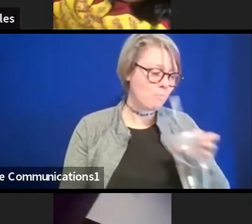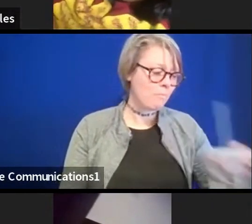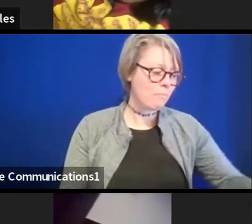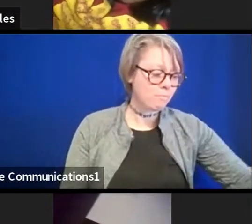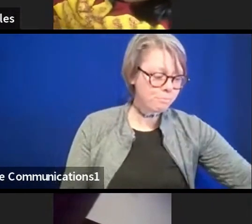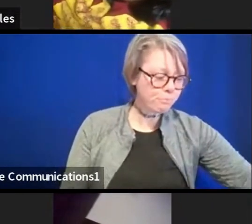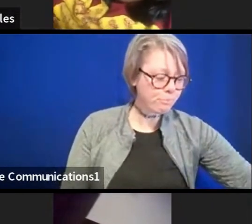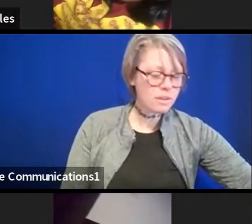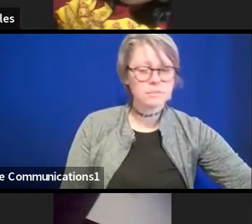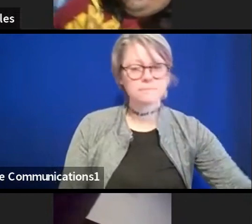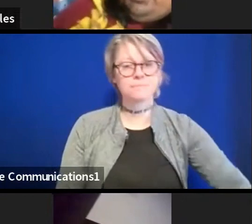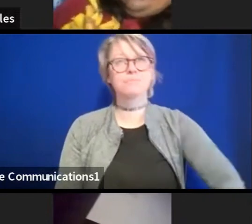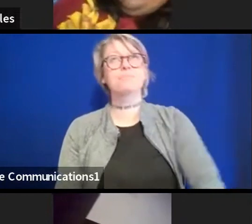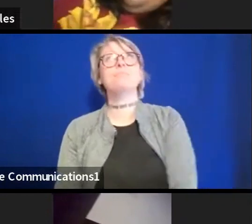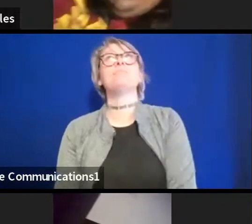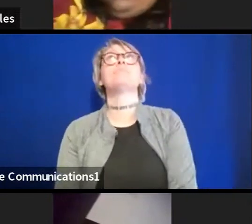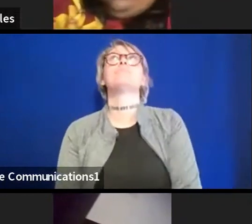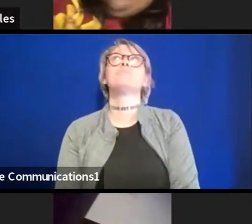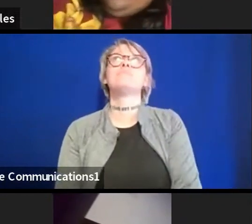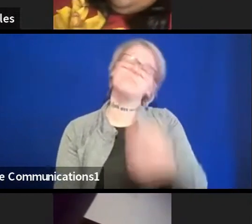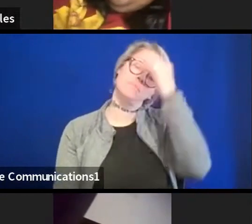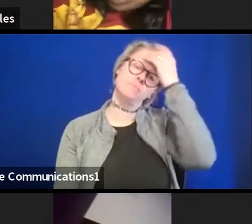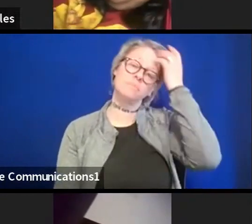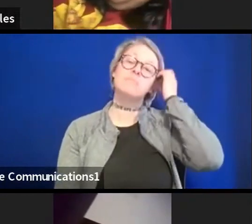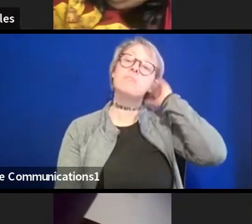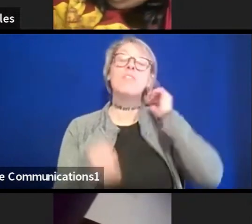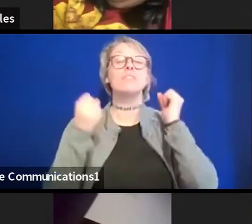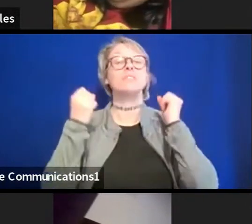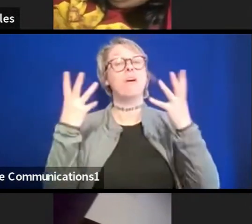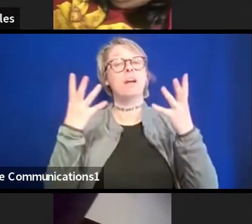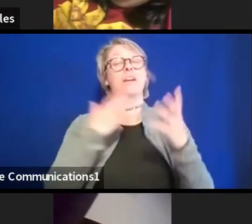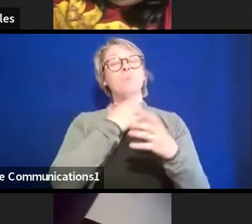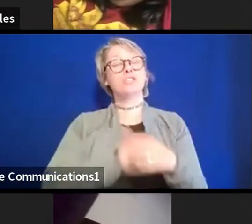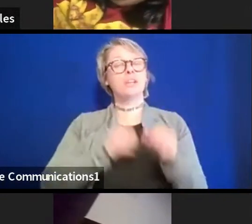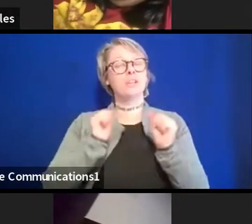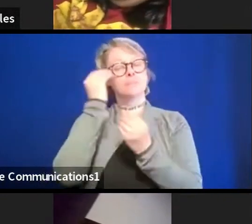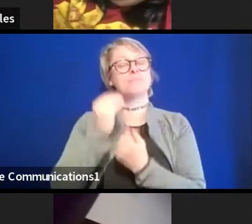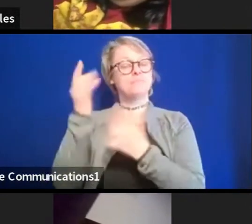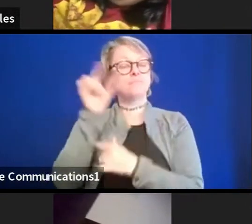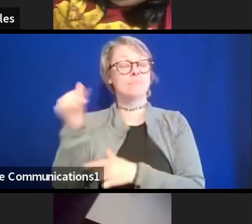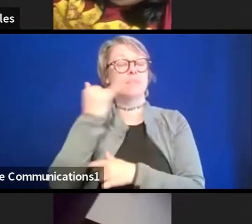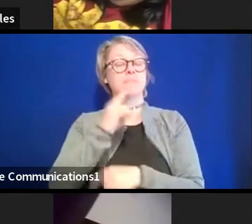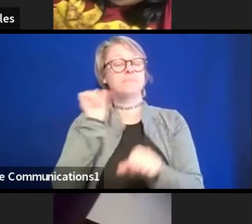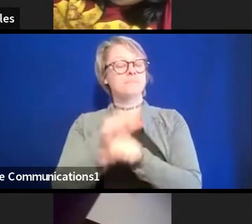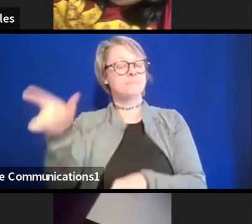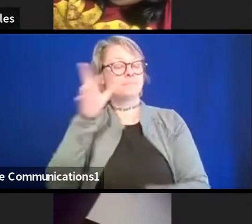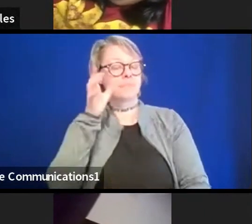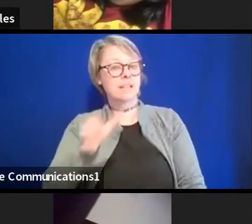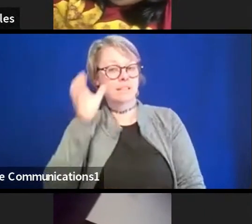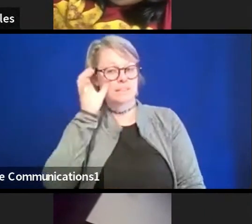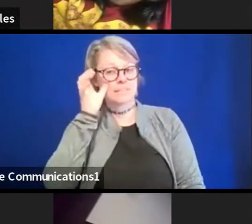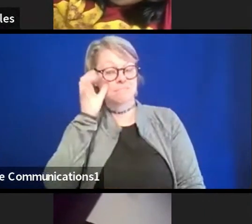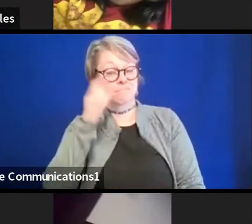There's a lot that needs to be said to the government if they would actually listen. I'm not holding my